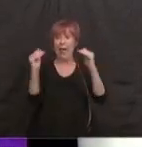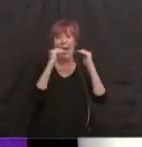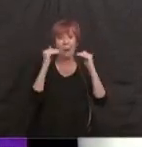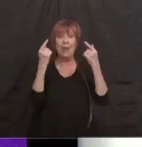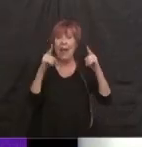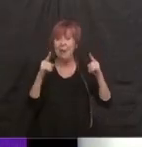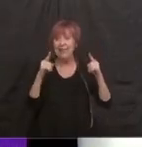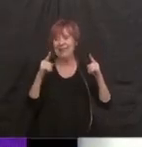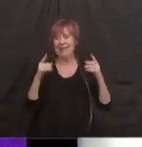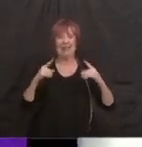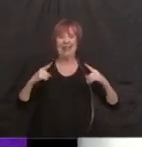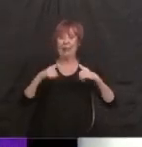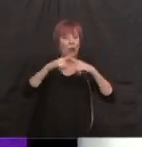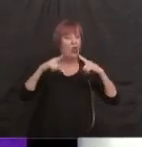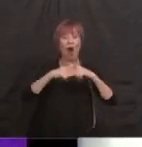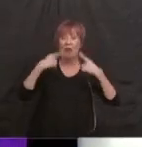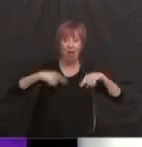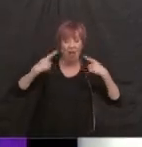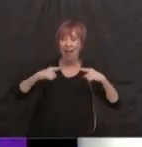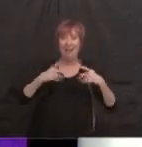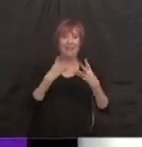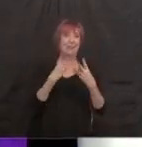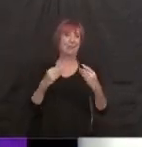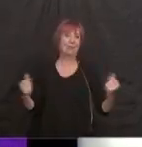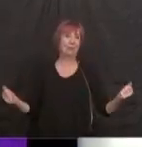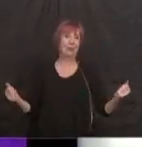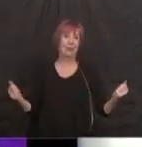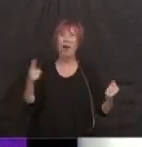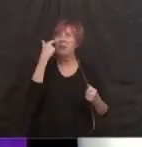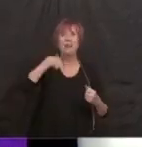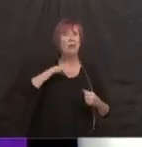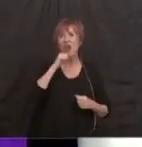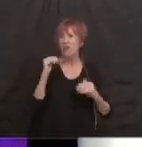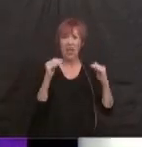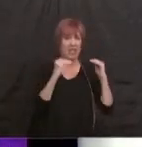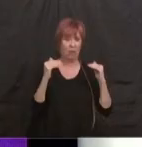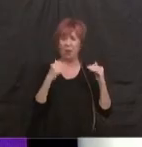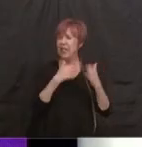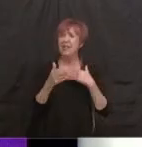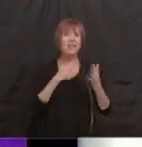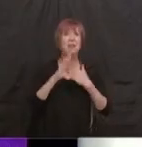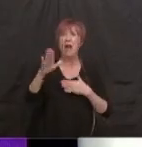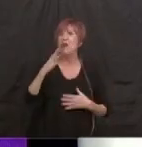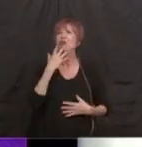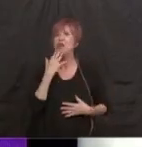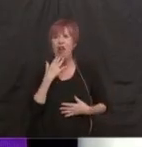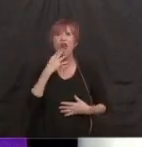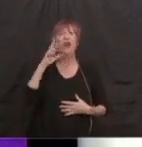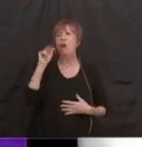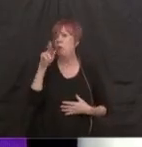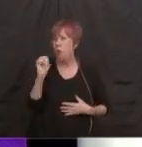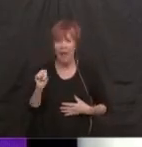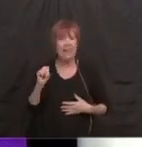in mind, we still are not equal. No matter what color, race, socioeconomic level you come from, we're not equal. The Equal